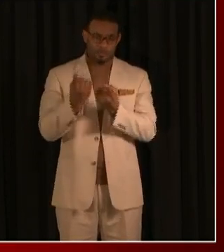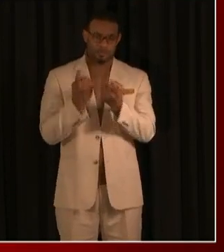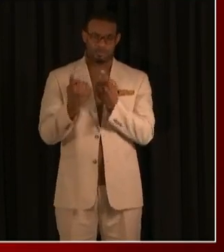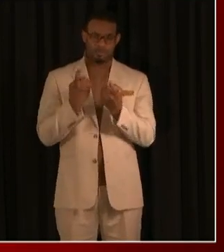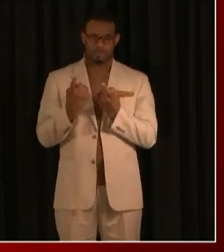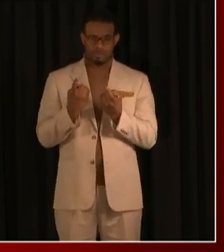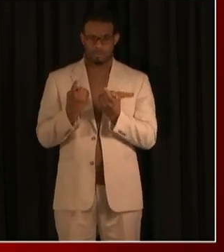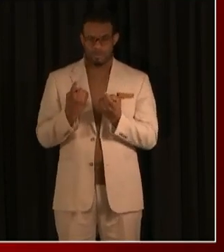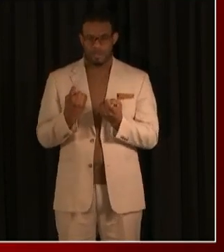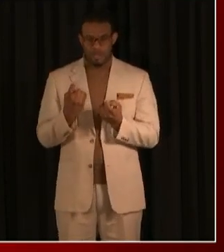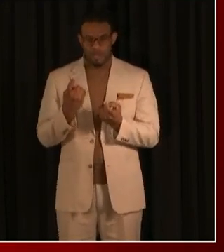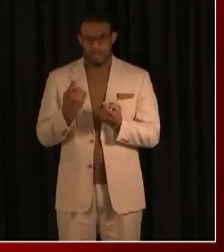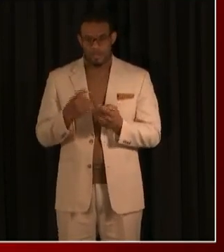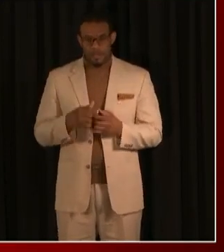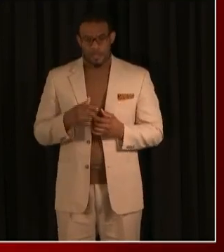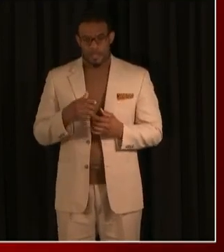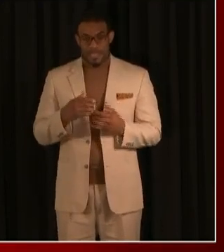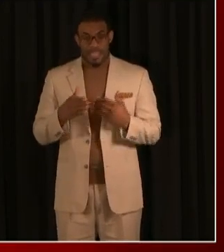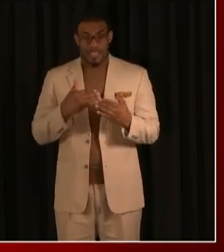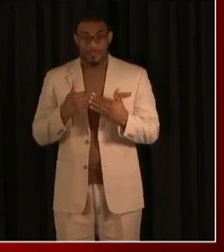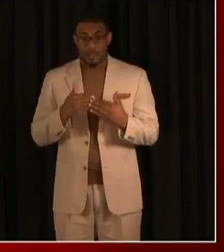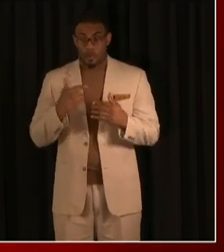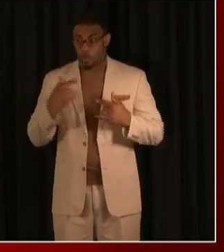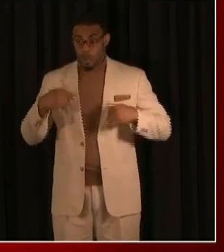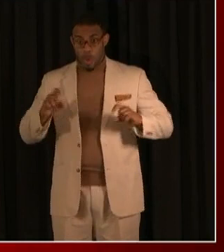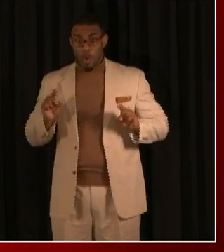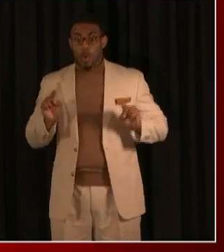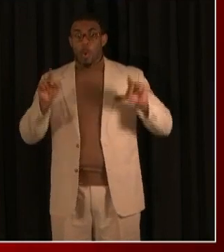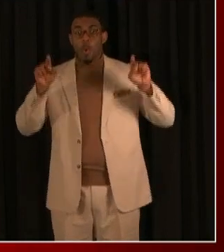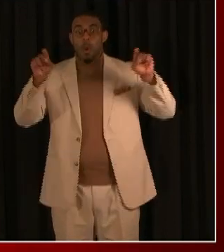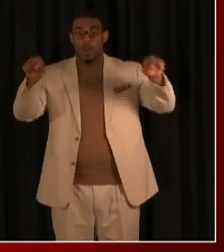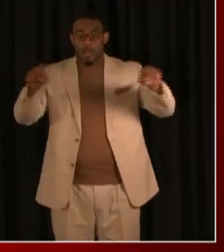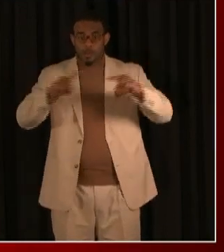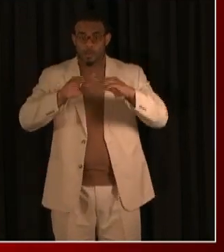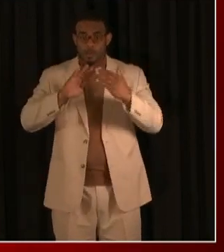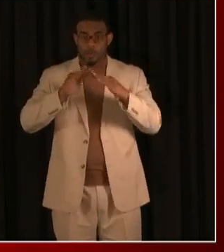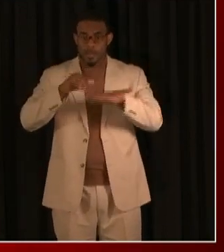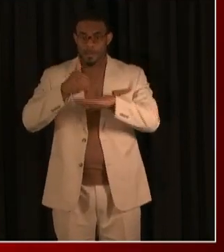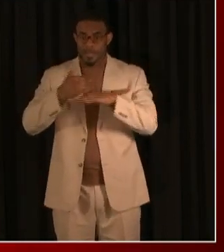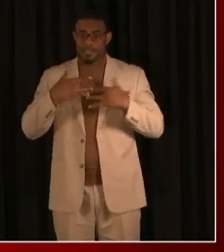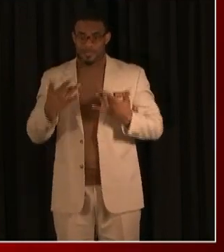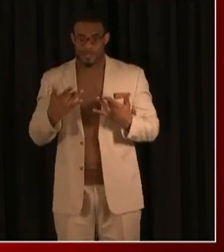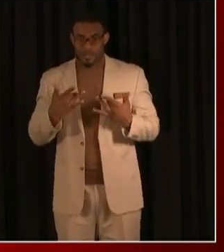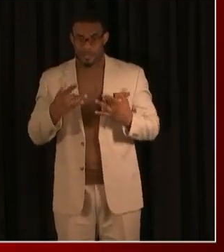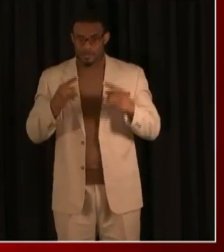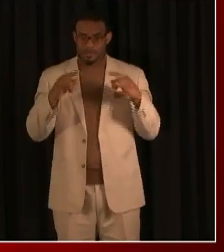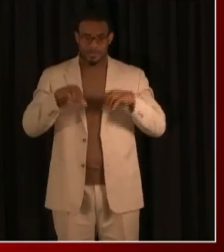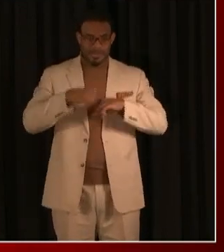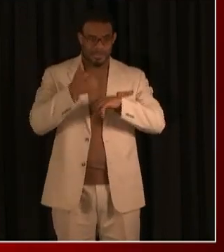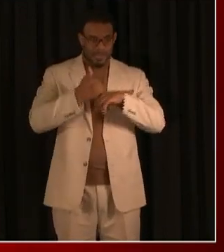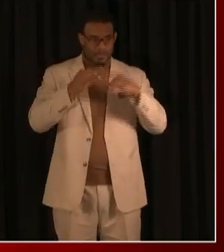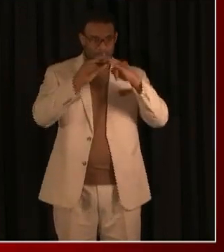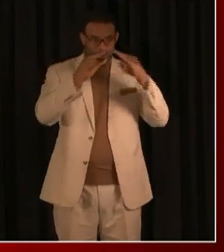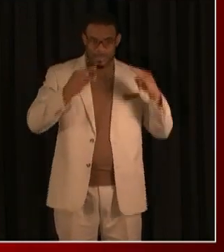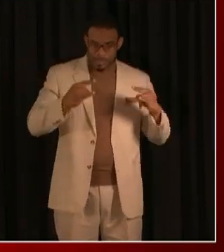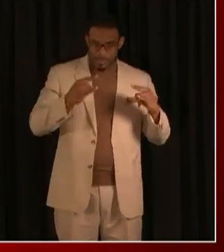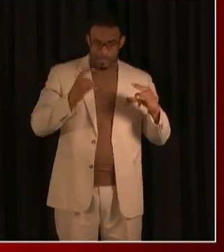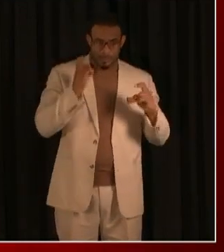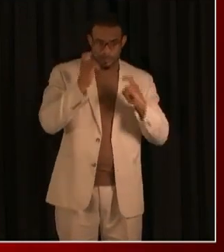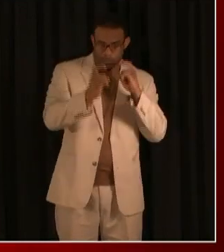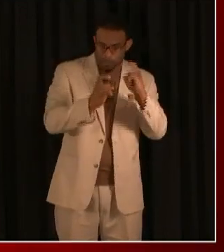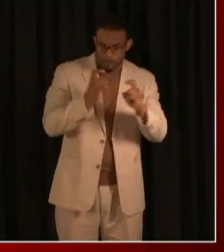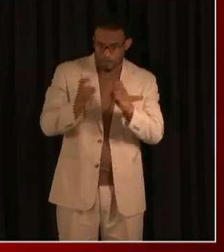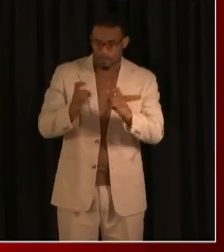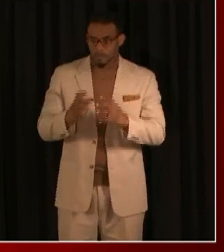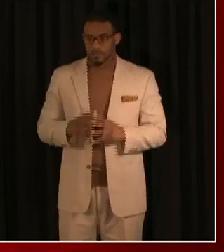of community-based events to answer questions, to provide additional information. And these